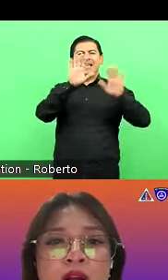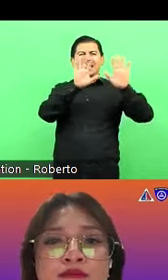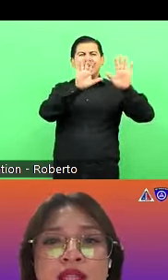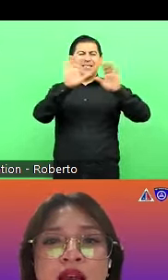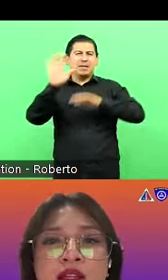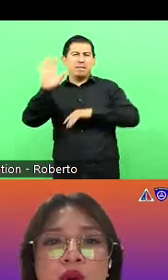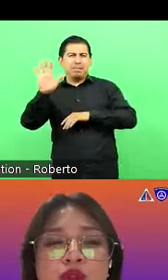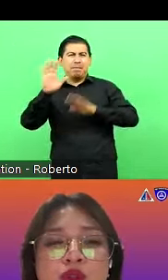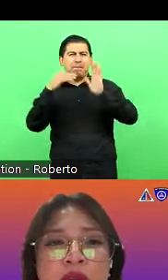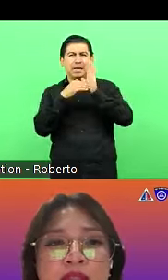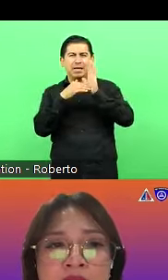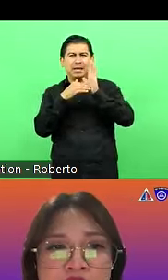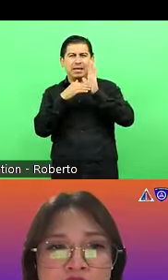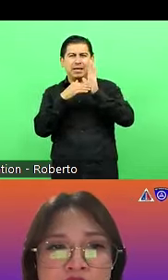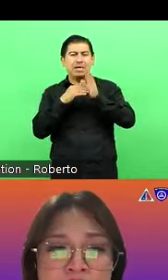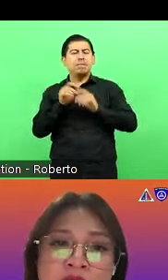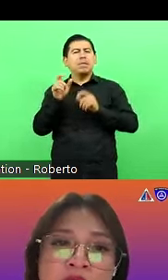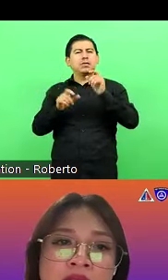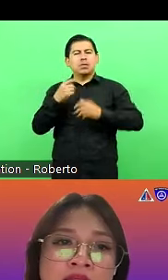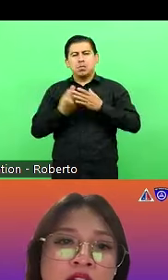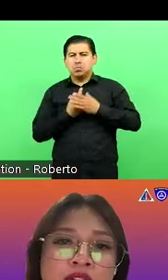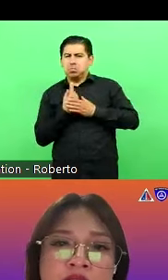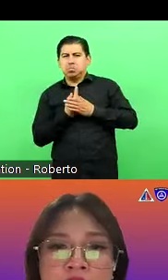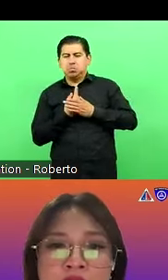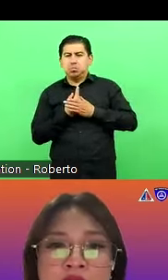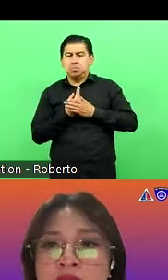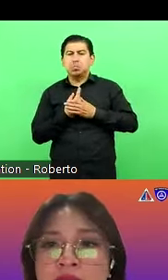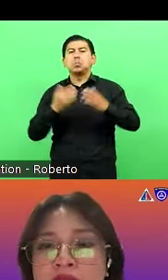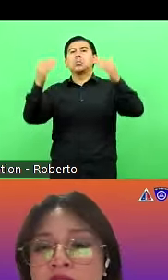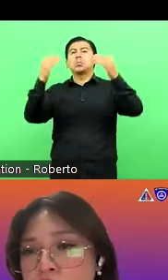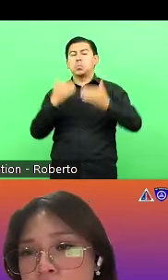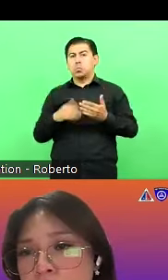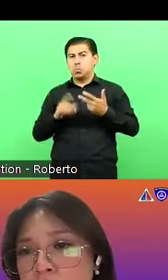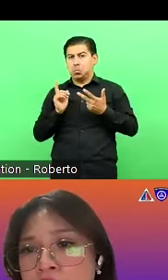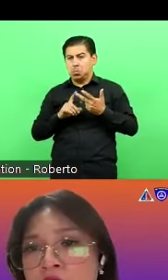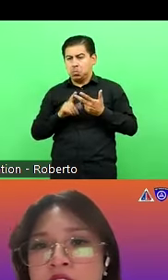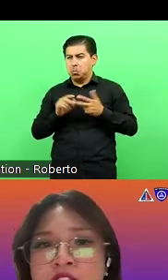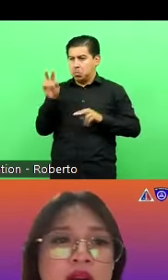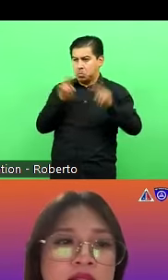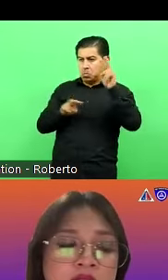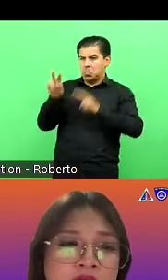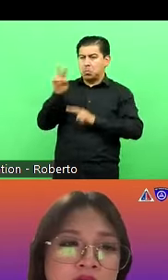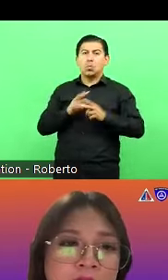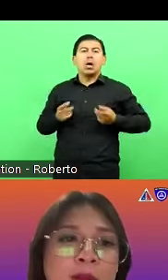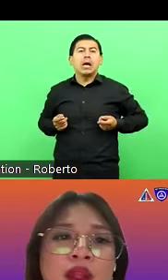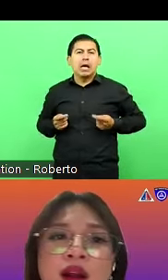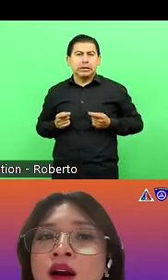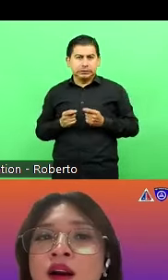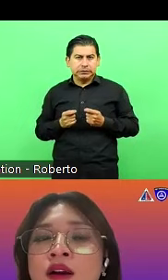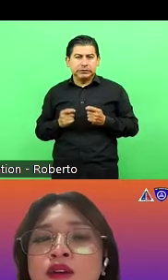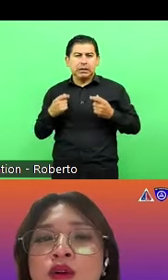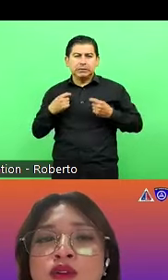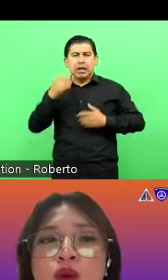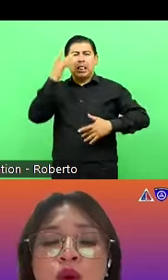who have been diagnosed with cancer. And the other types of disability, which are enumerated here,